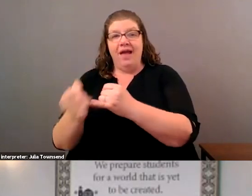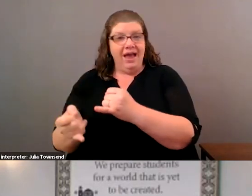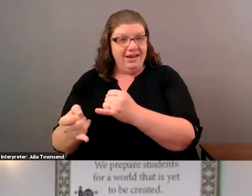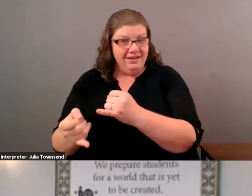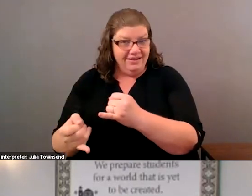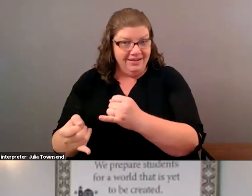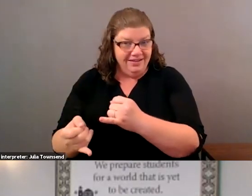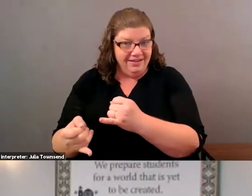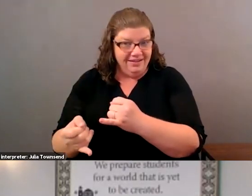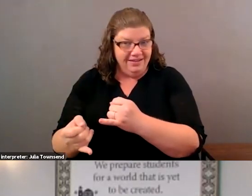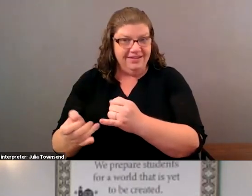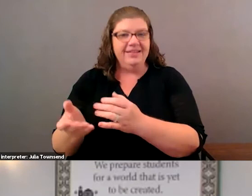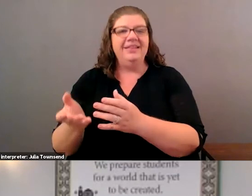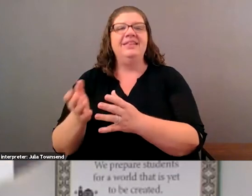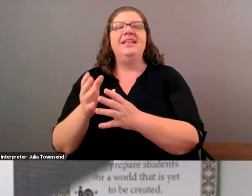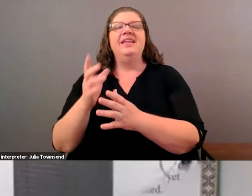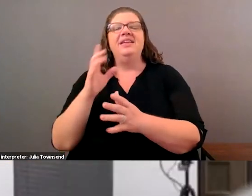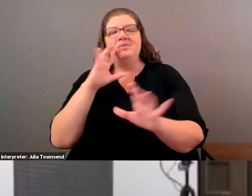report.